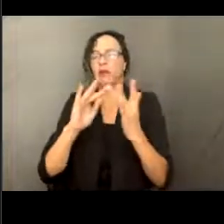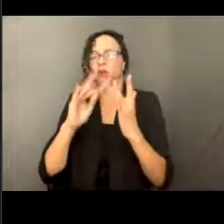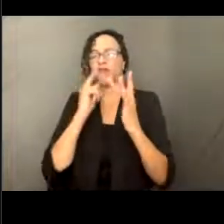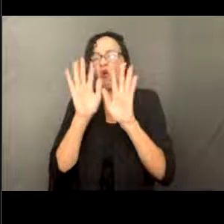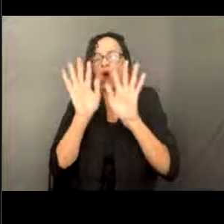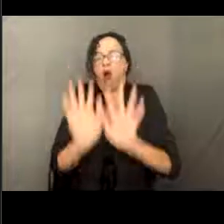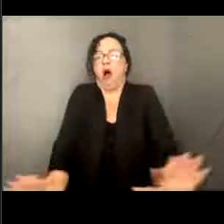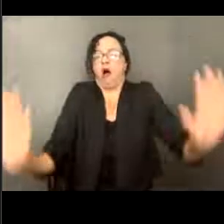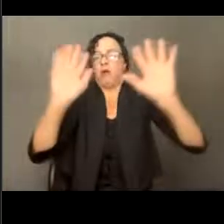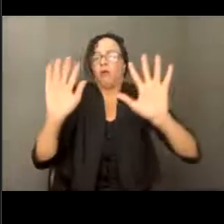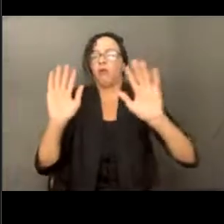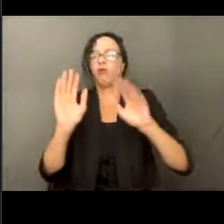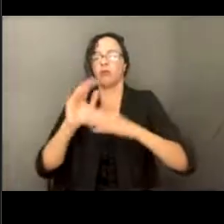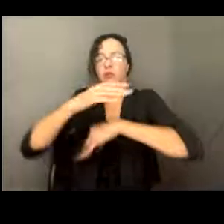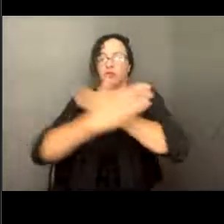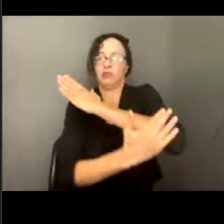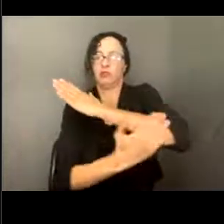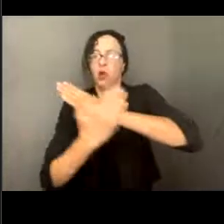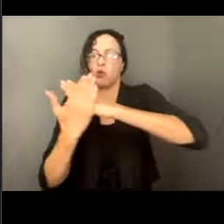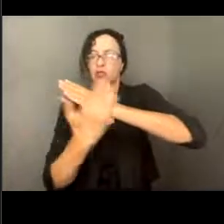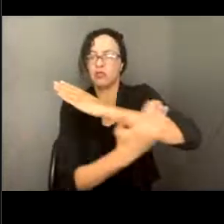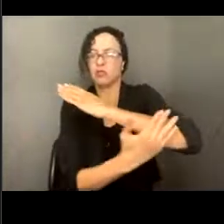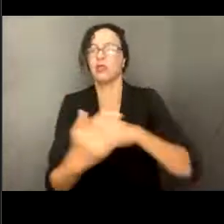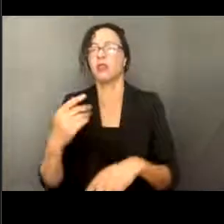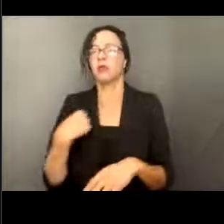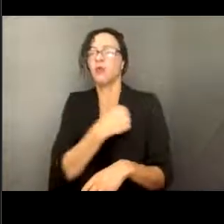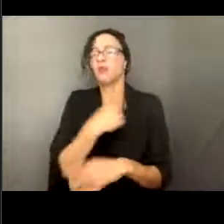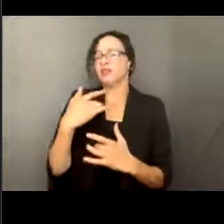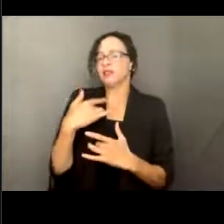we're parochial enough to usually just say the freeway.